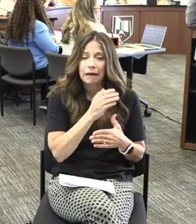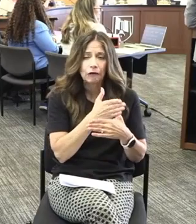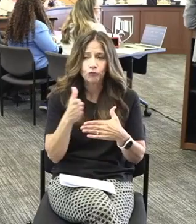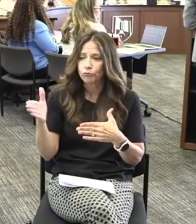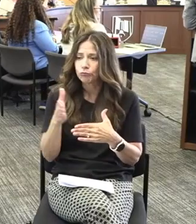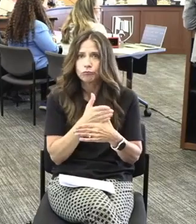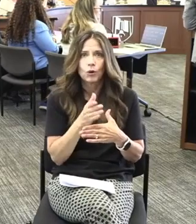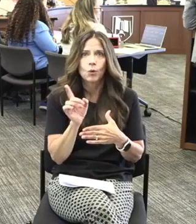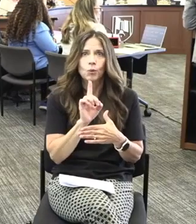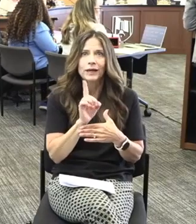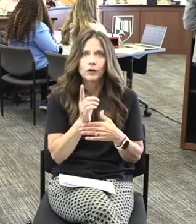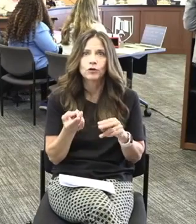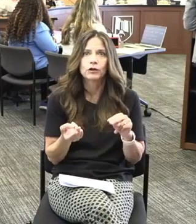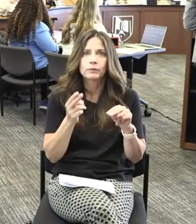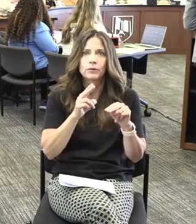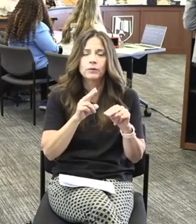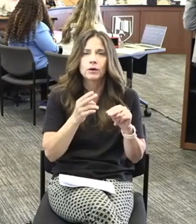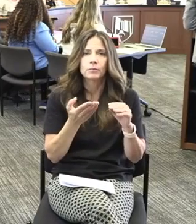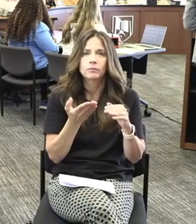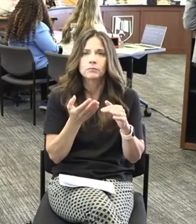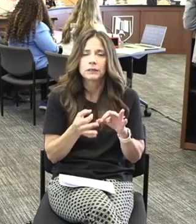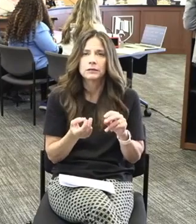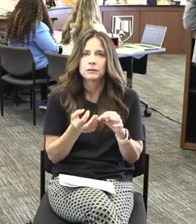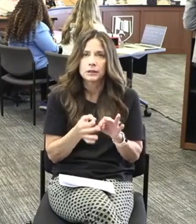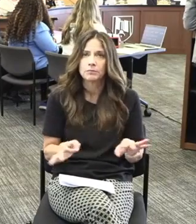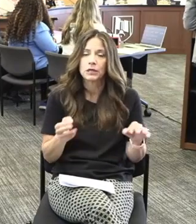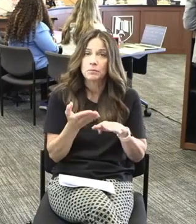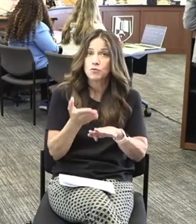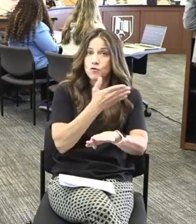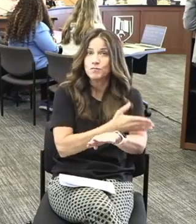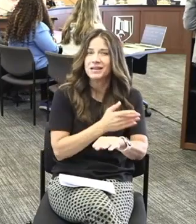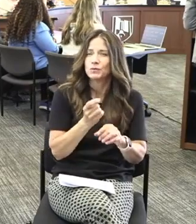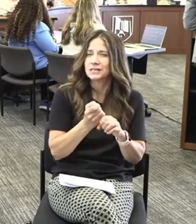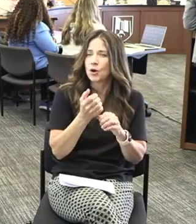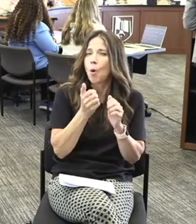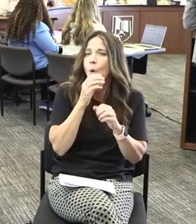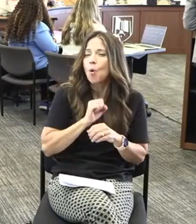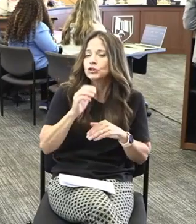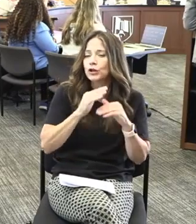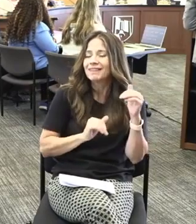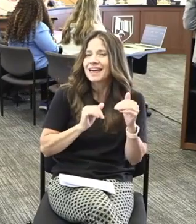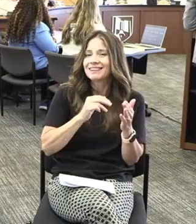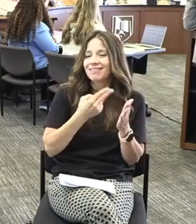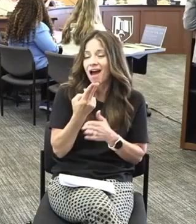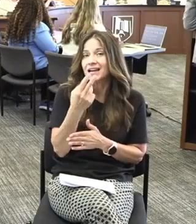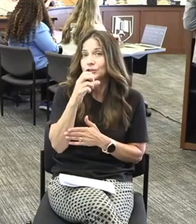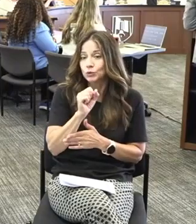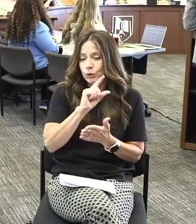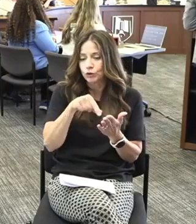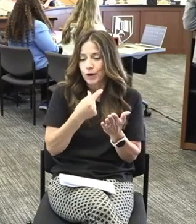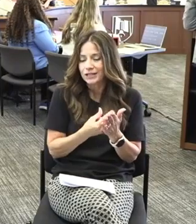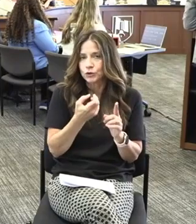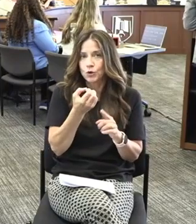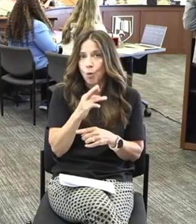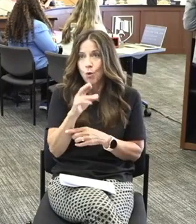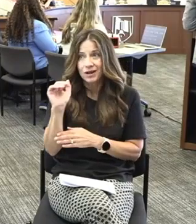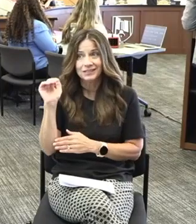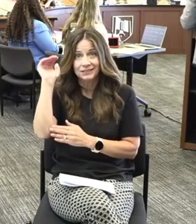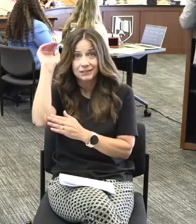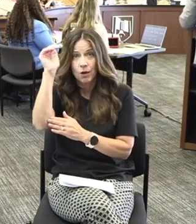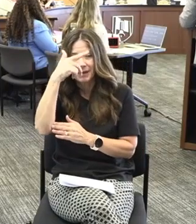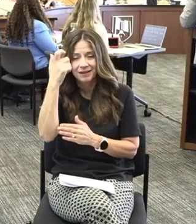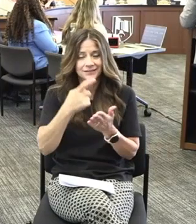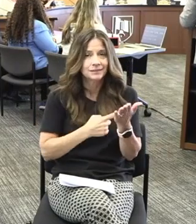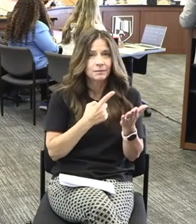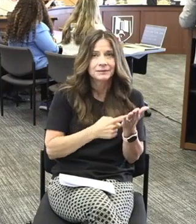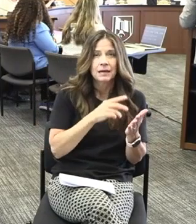we could see if there was any that were a little bit older than what the high school graduate was or the adult? Because when you look at some of the, like 2023,